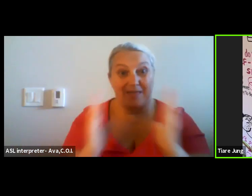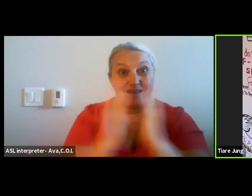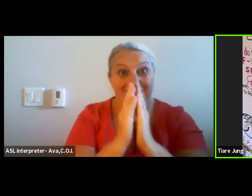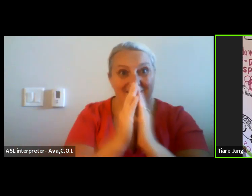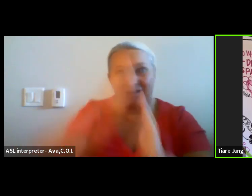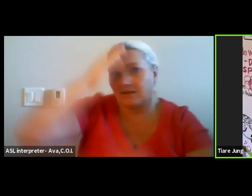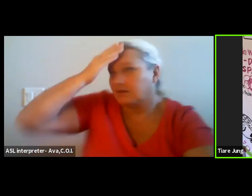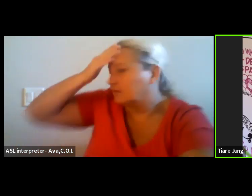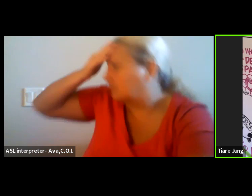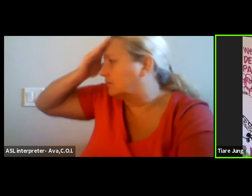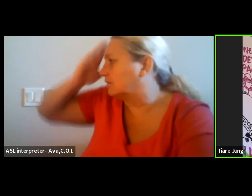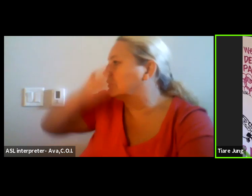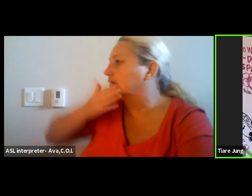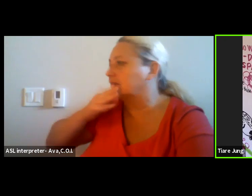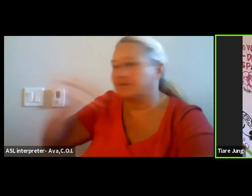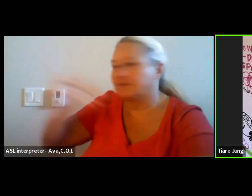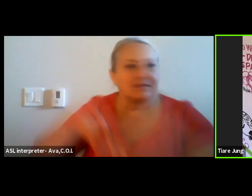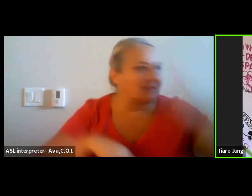embodiments, and histories